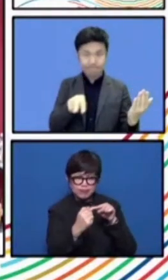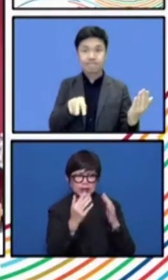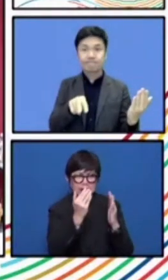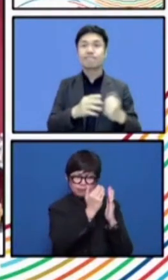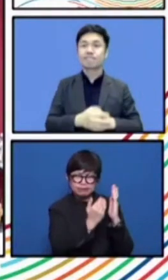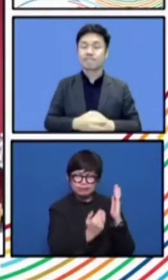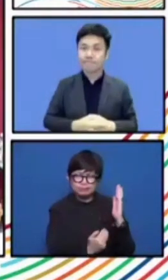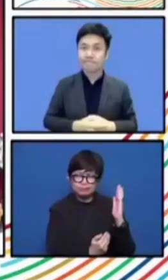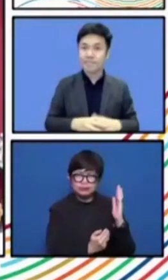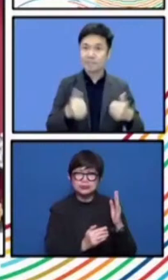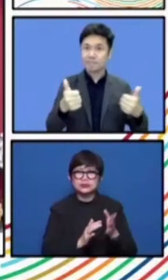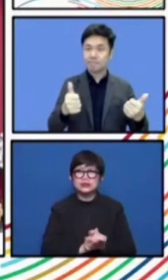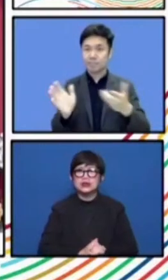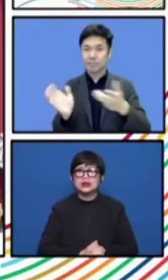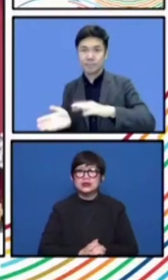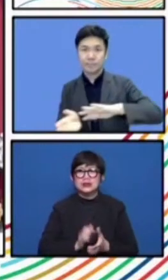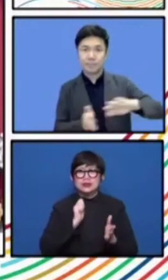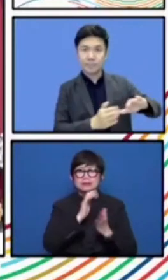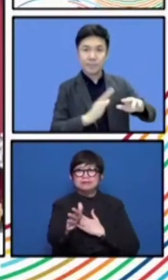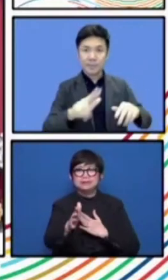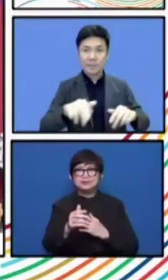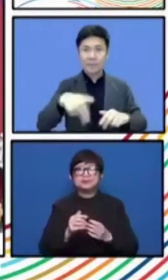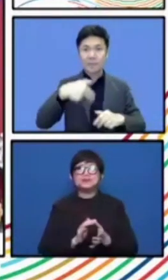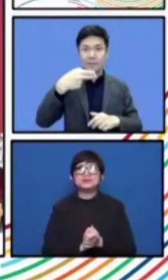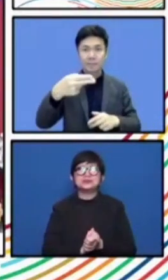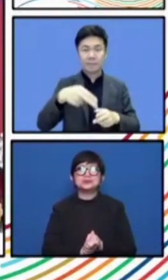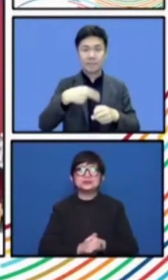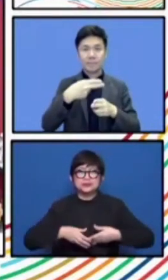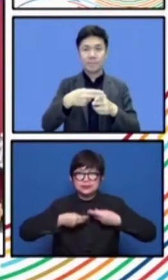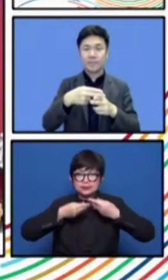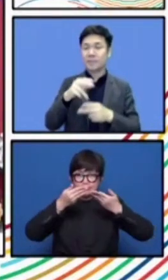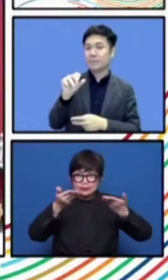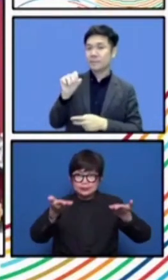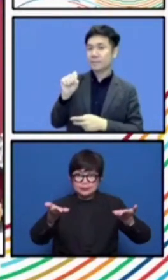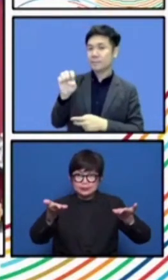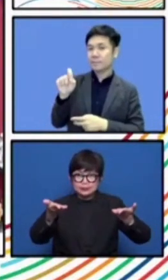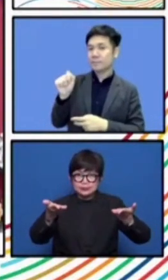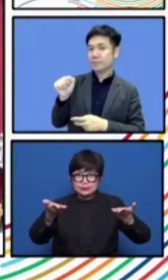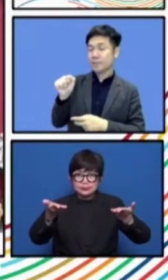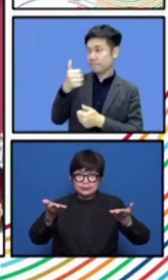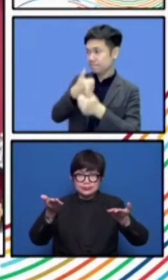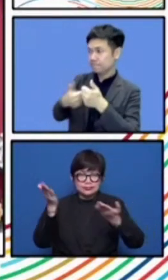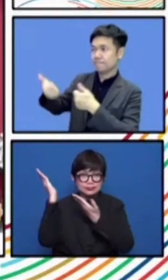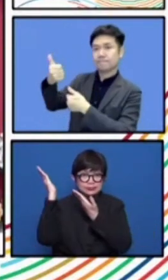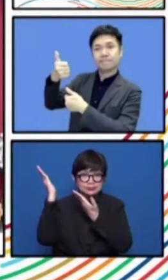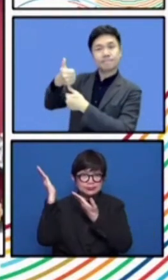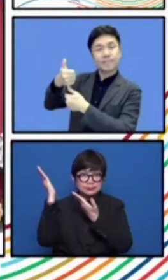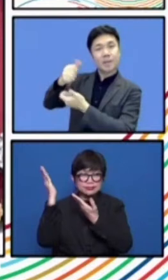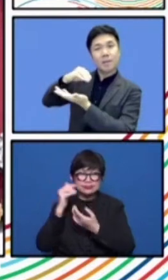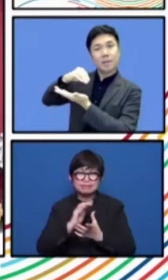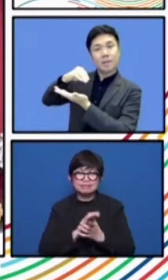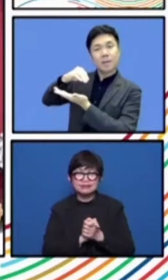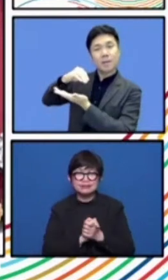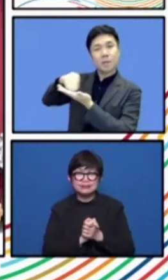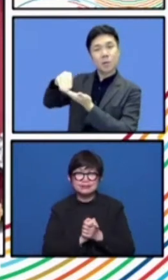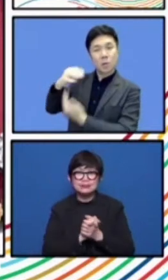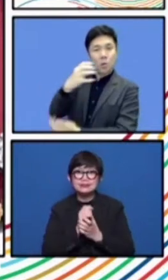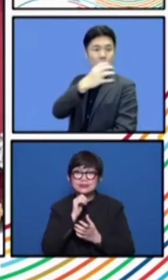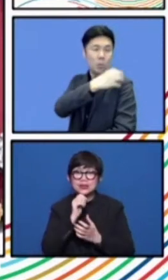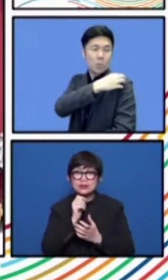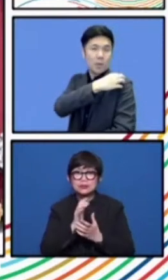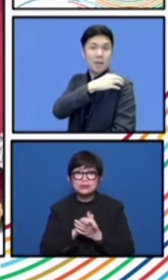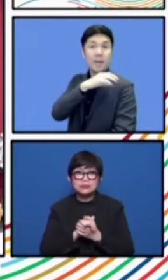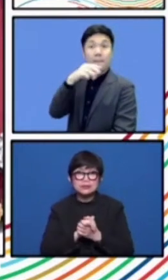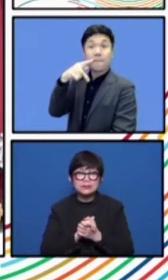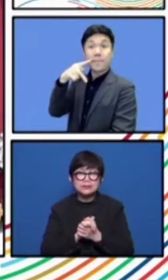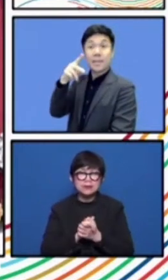Mr satireki makanawa or Mr seta the chief executive officer of the Pacific disability forum who is